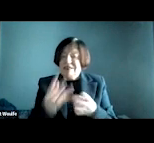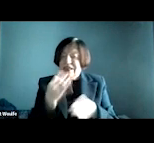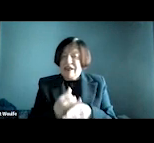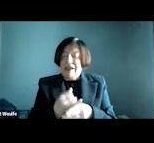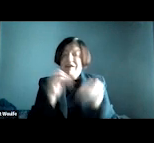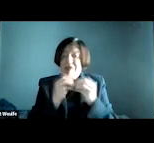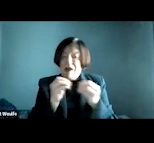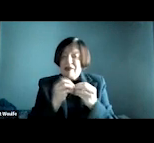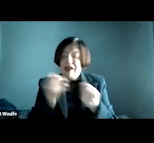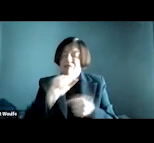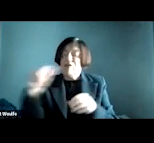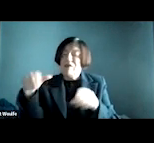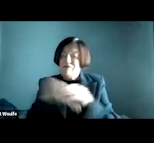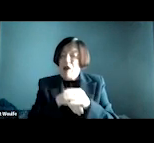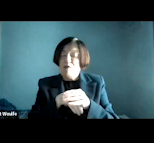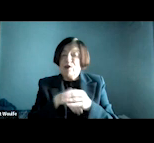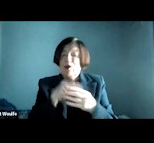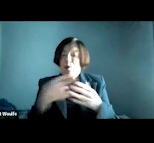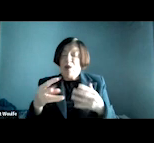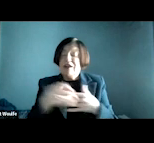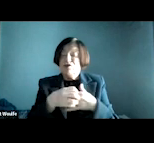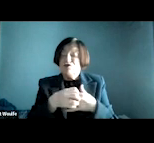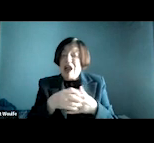input when a draft